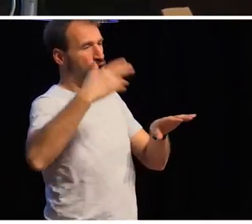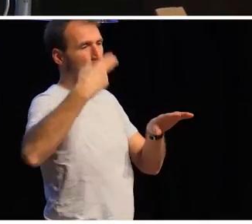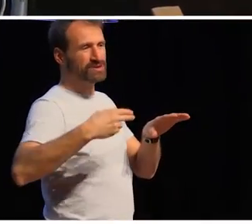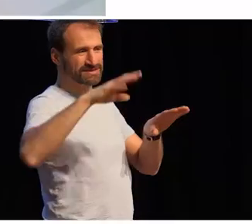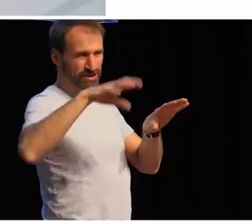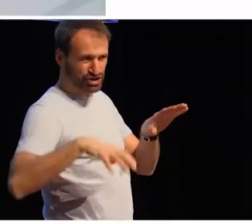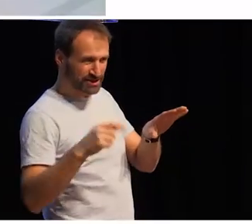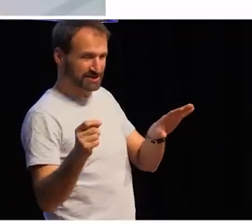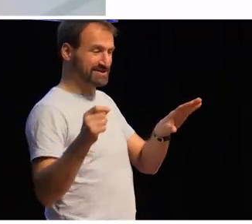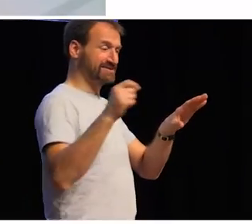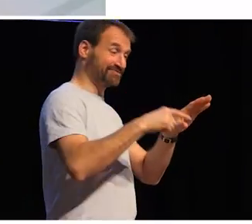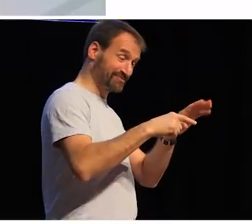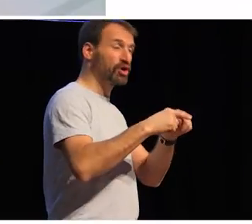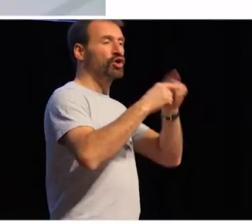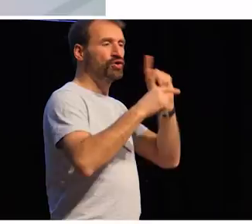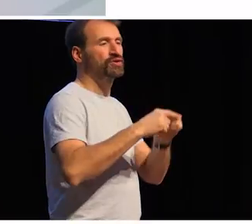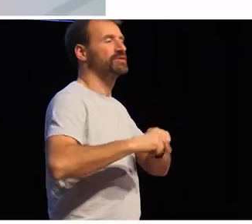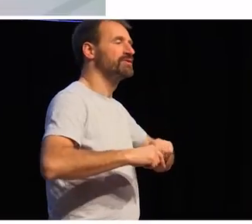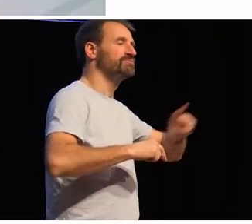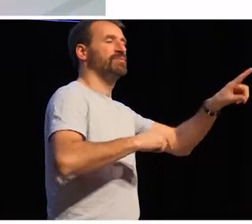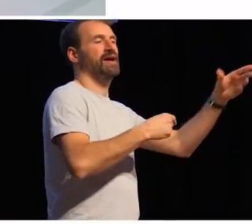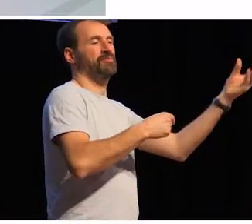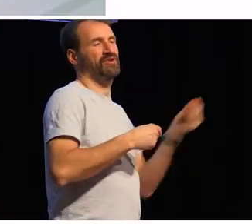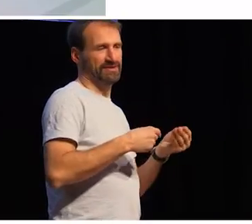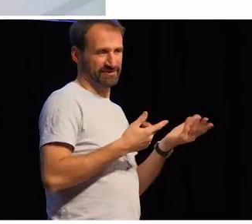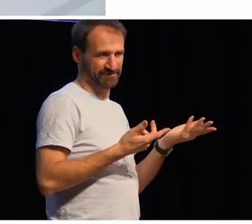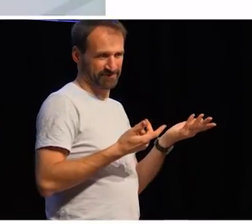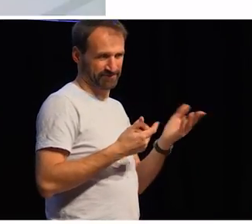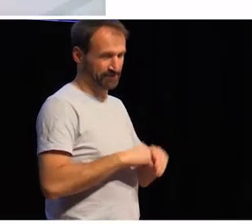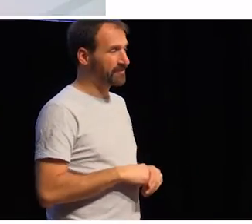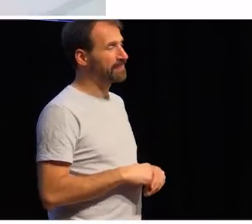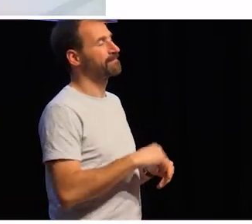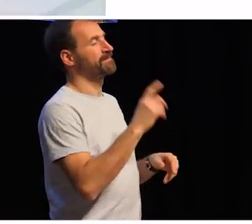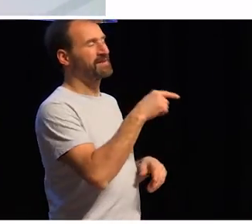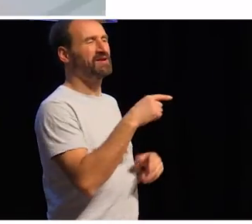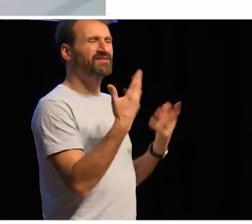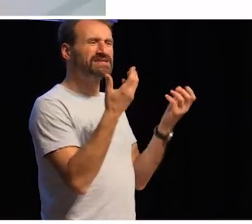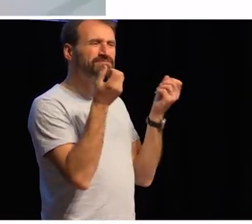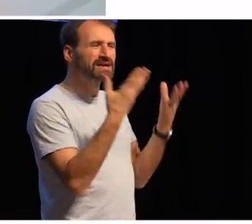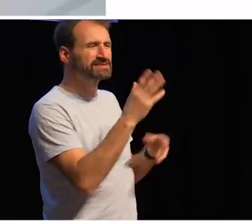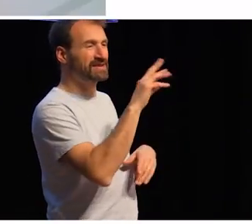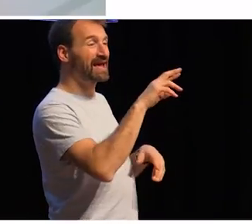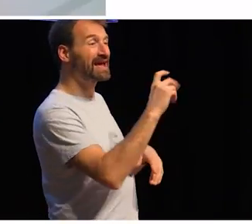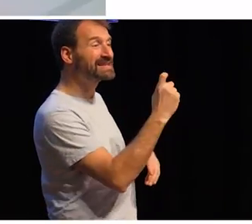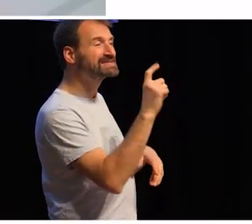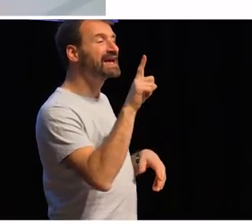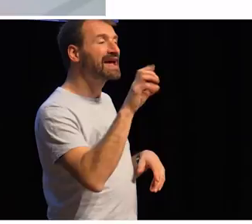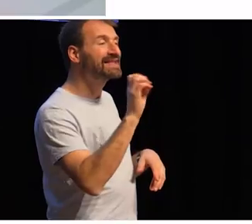don't we turn up the red color? Notice what happens to the RX LED, all right?